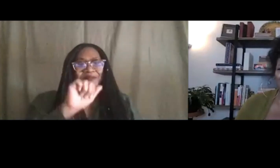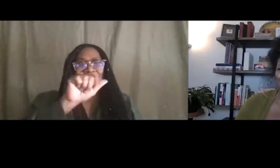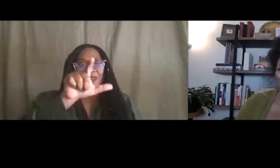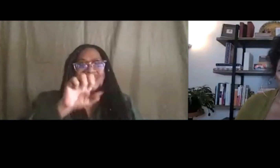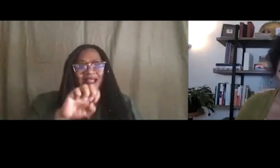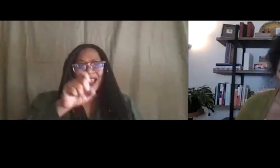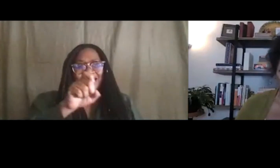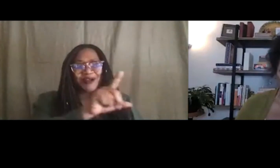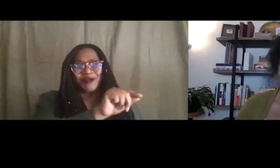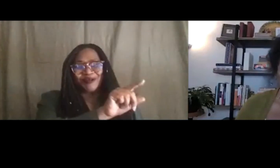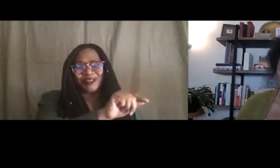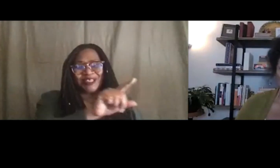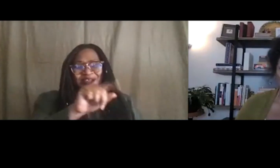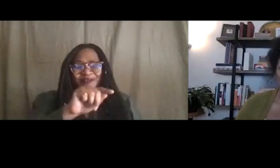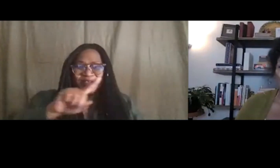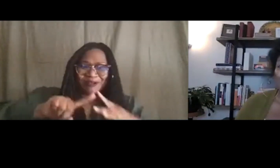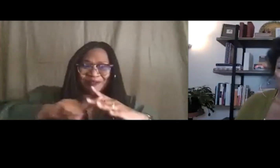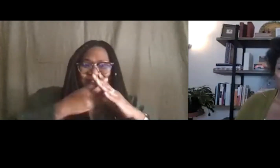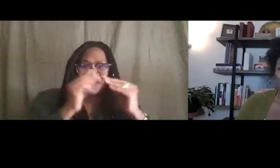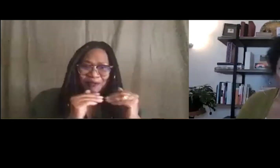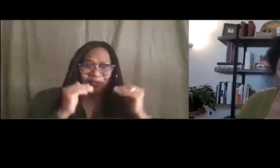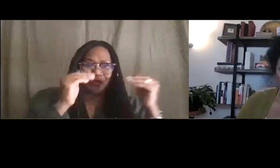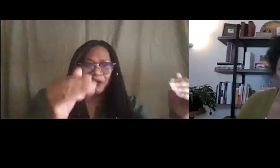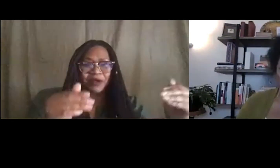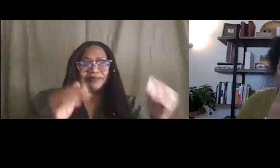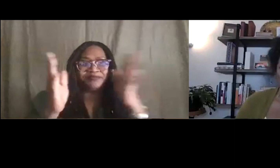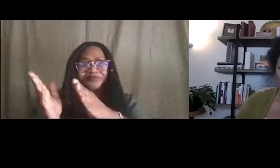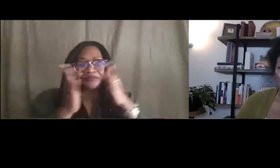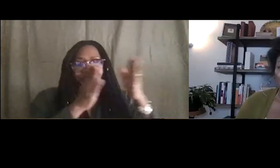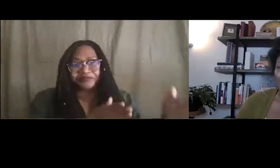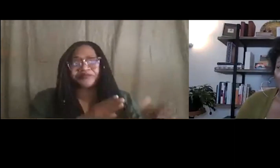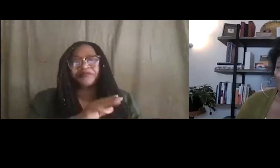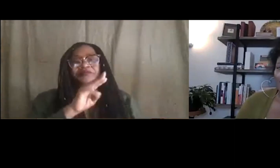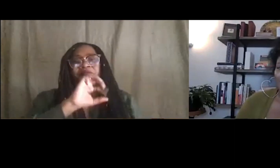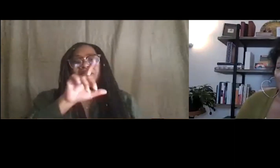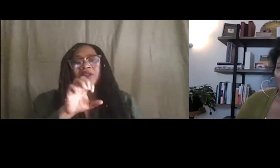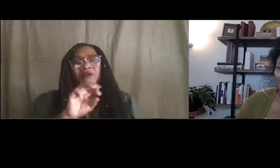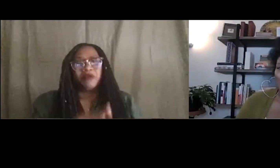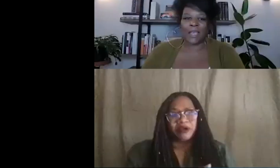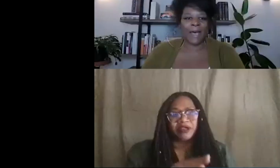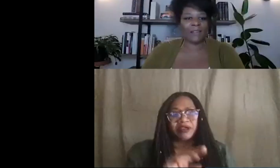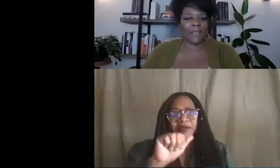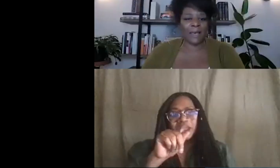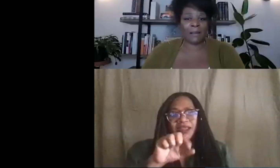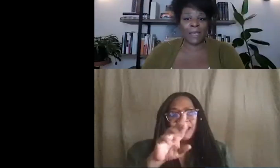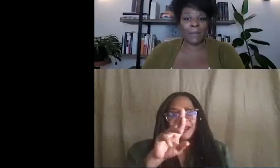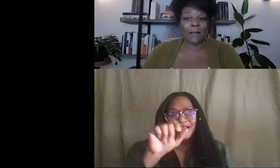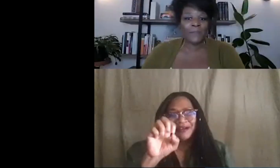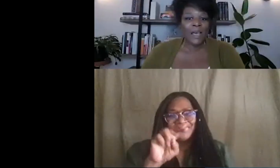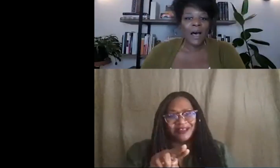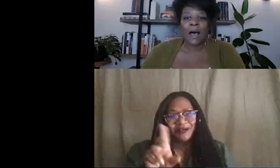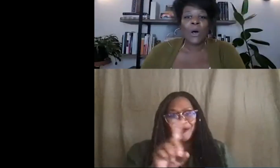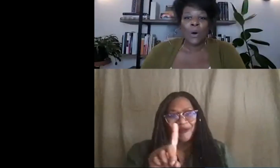resident. Next, we have William Anderson, a writer and activist from Birmingham,